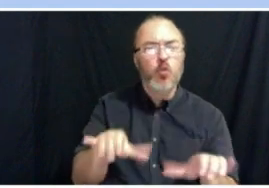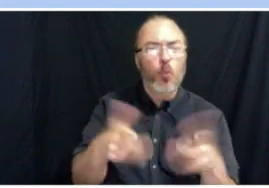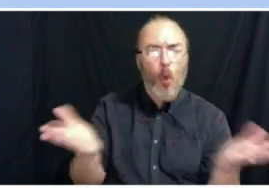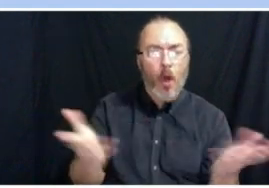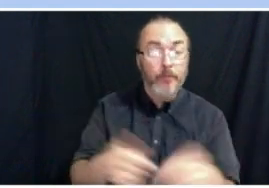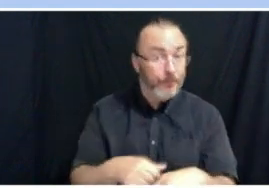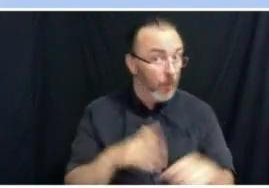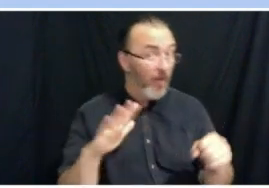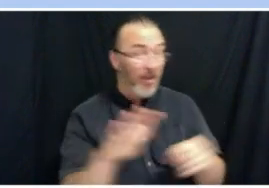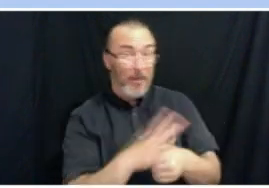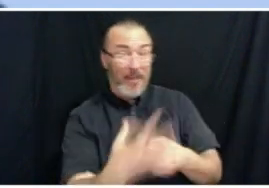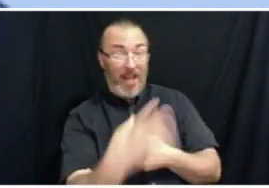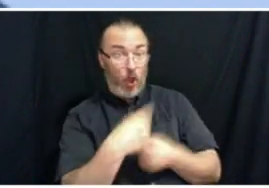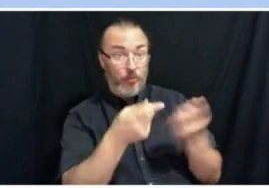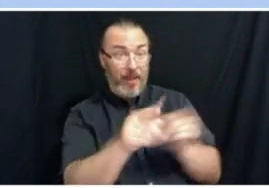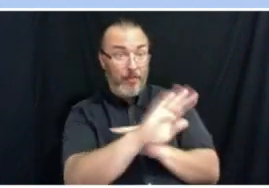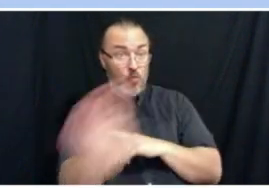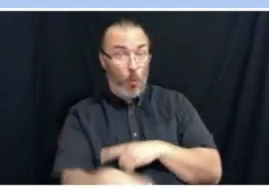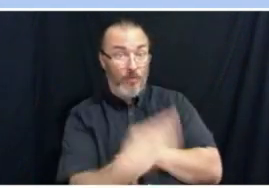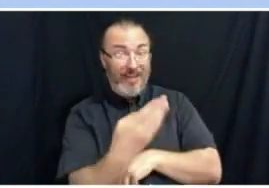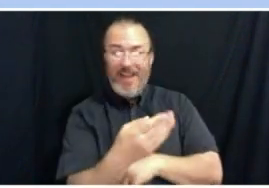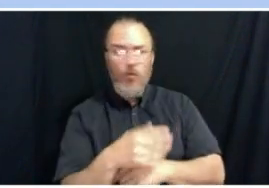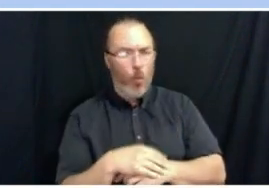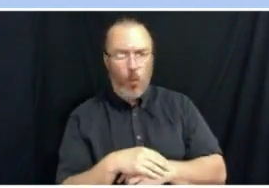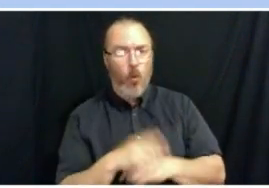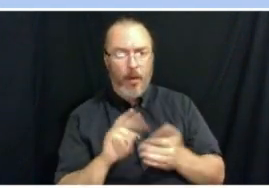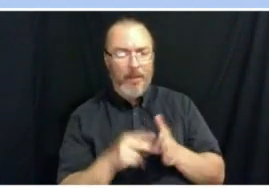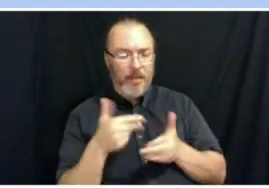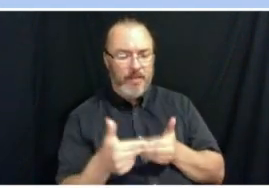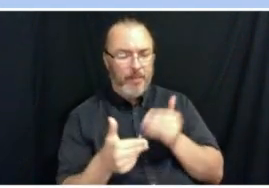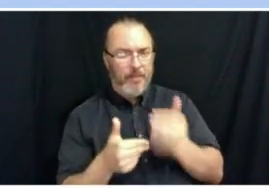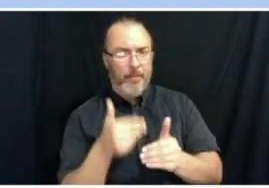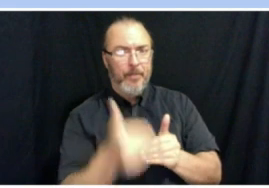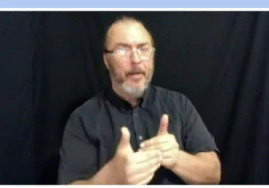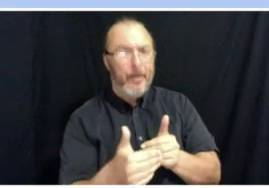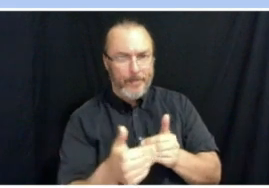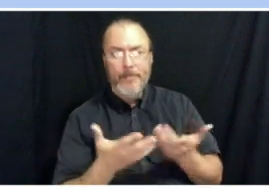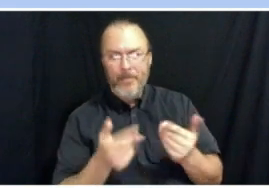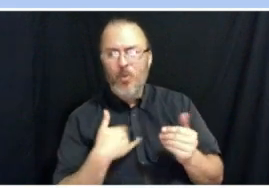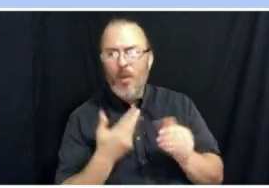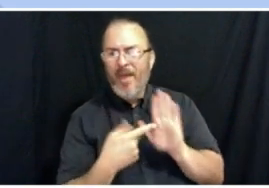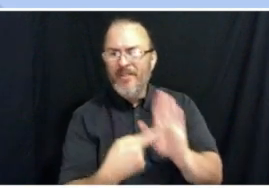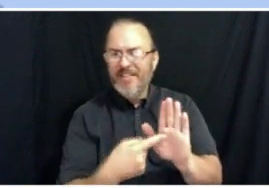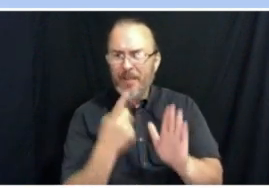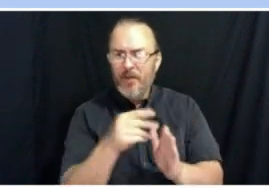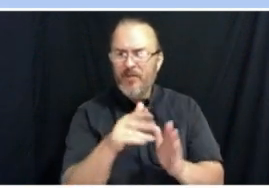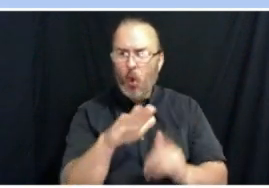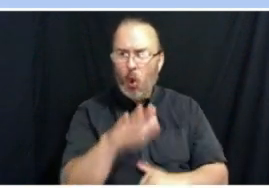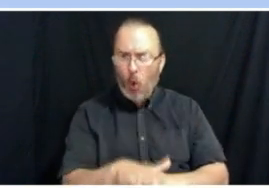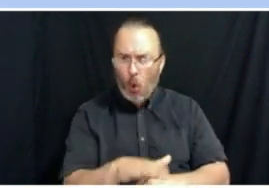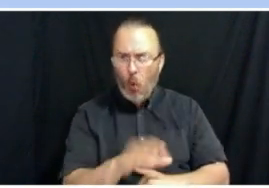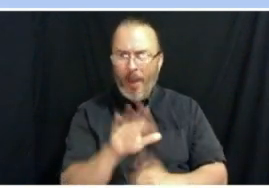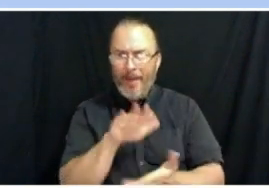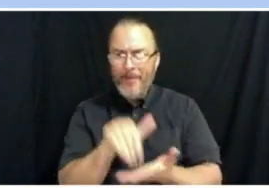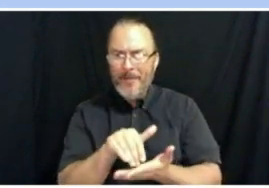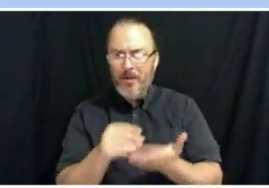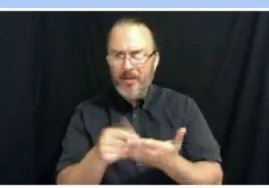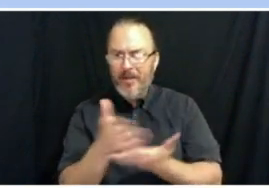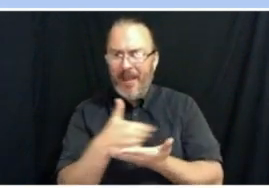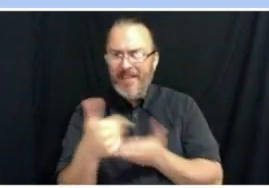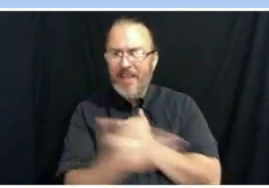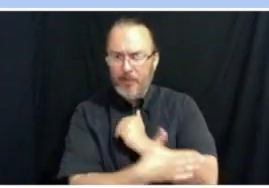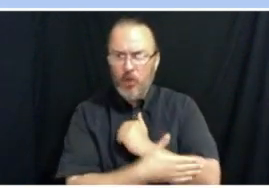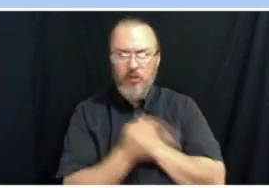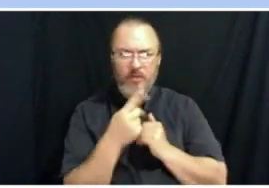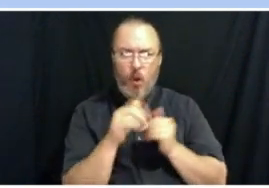be done overnight, and it has to be done in steps. And there are definitely examples in lower and middle income countries where those kinds of steps can be taken. But